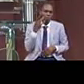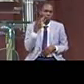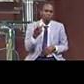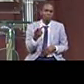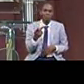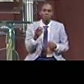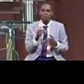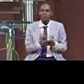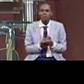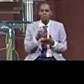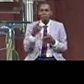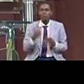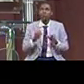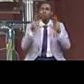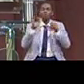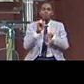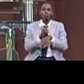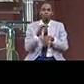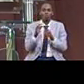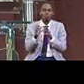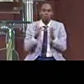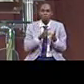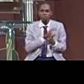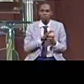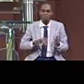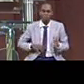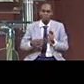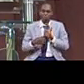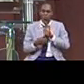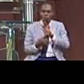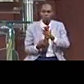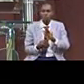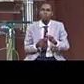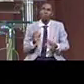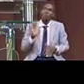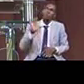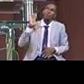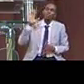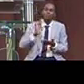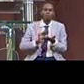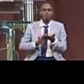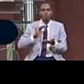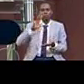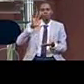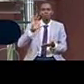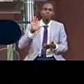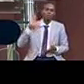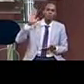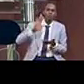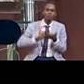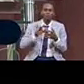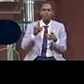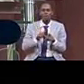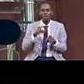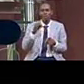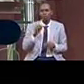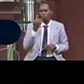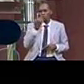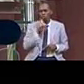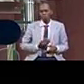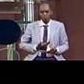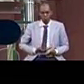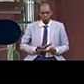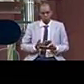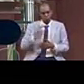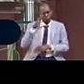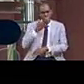Lord Jesus Christ actually manifested forth his glory. His glory as the only begotten Son of the